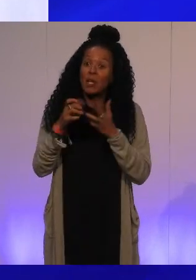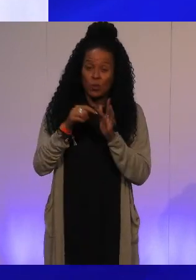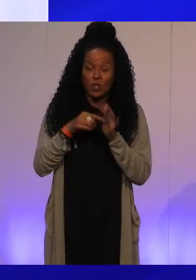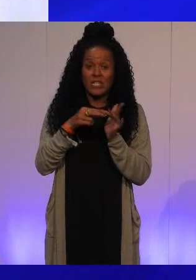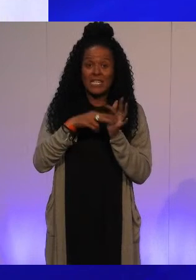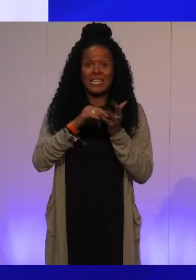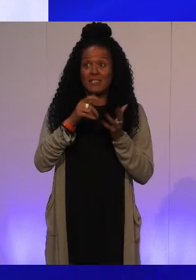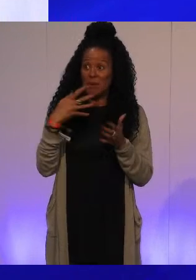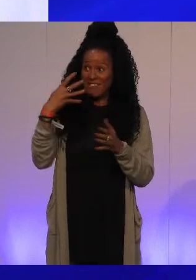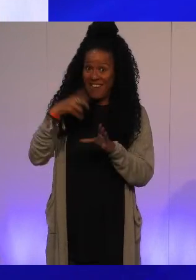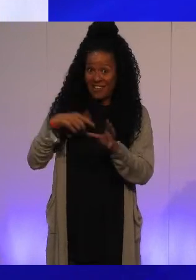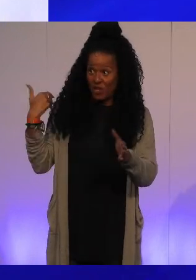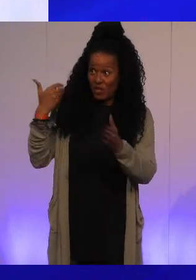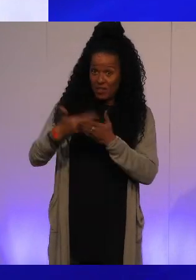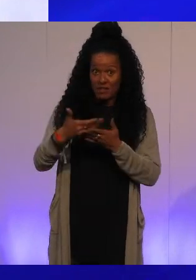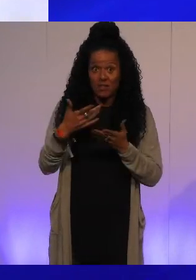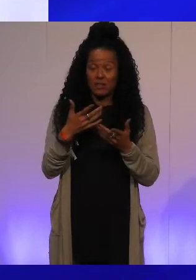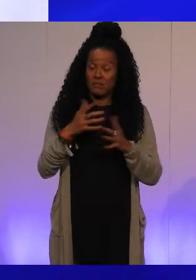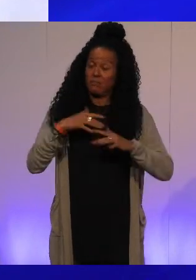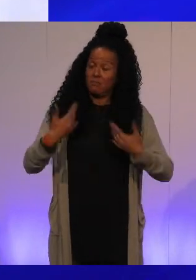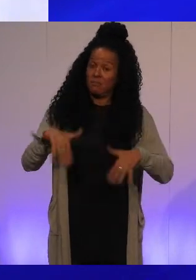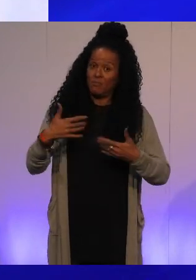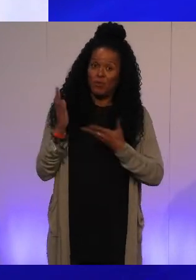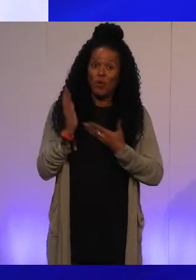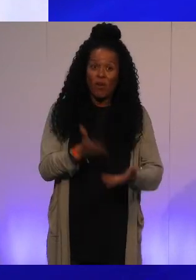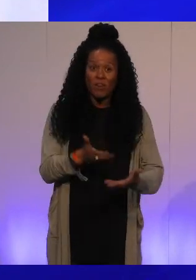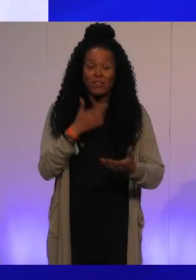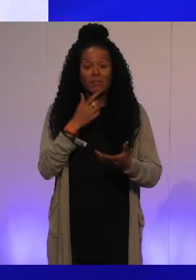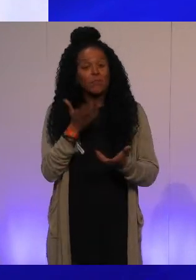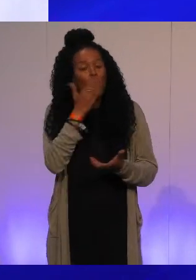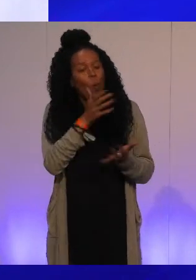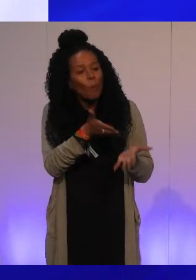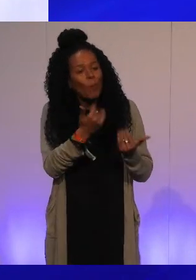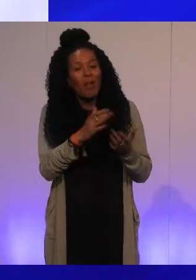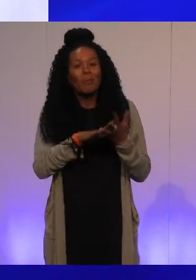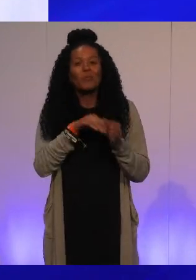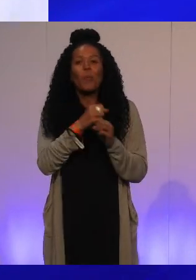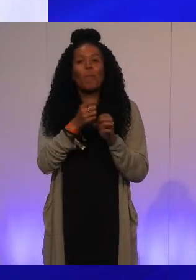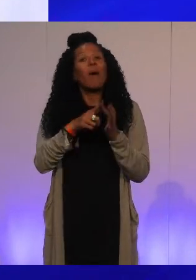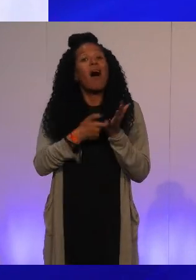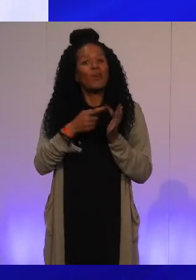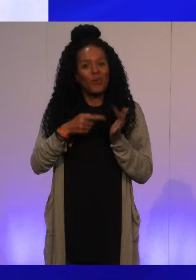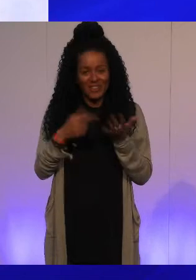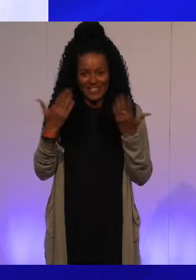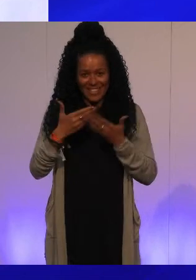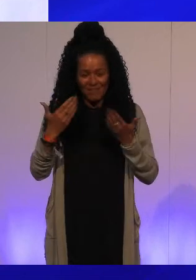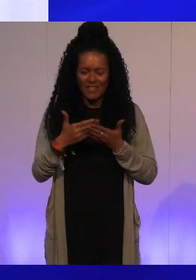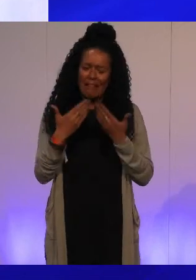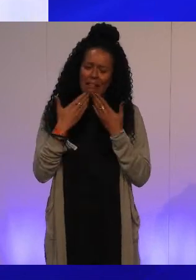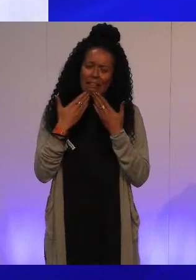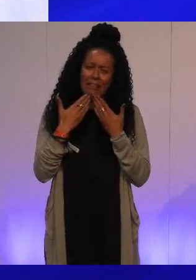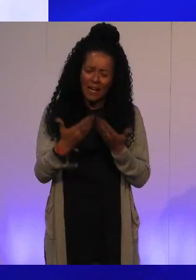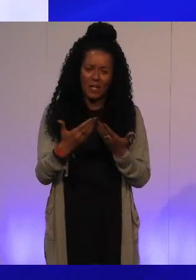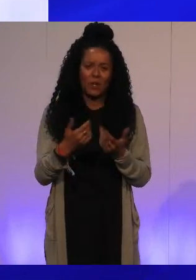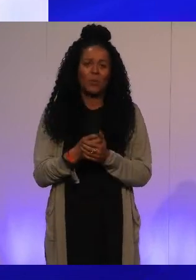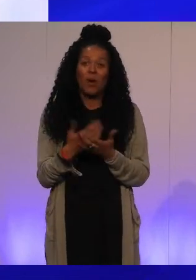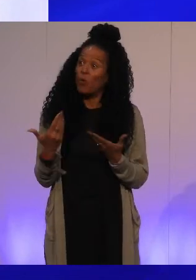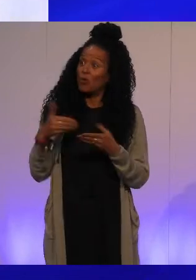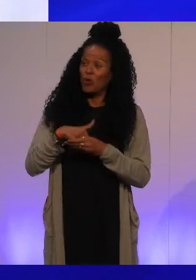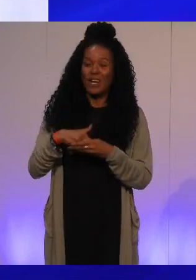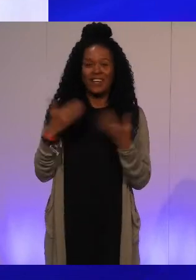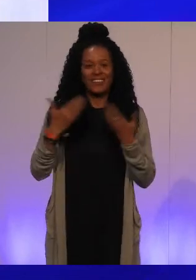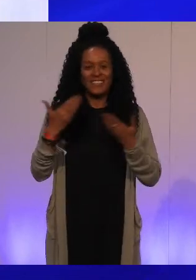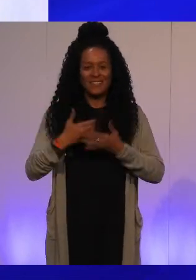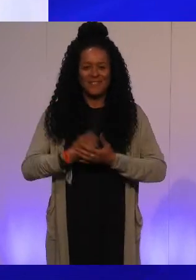for 9 years of distinguished service, and a very warm welcome to Margaret this evening, and thank you for joining